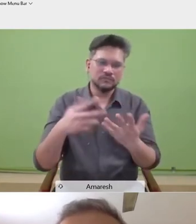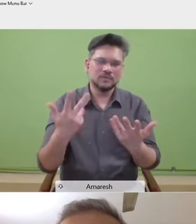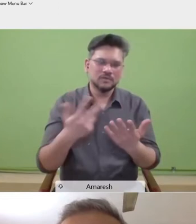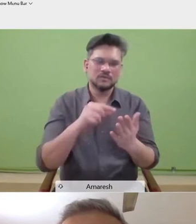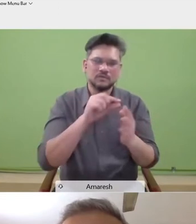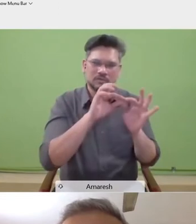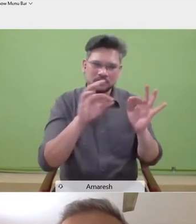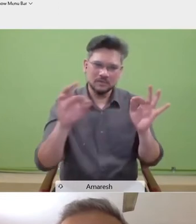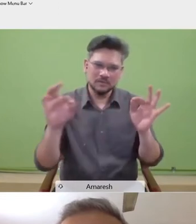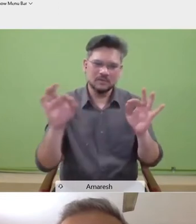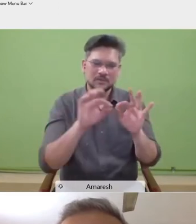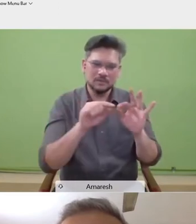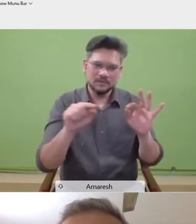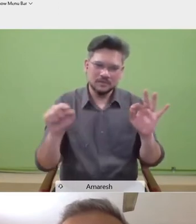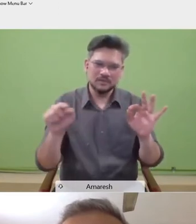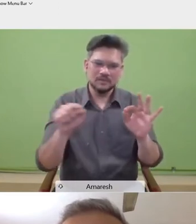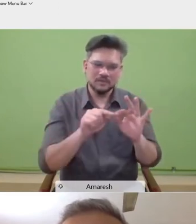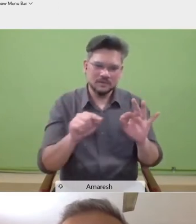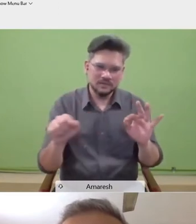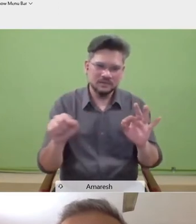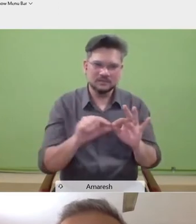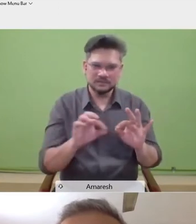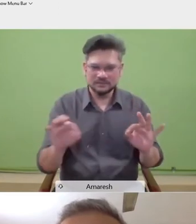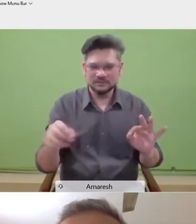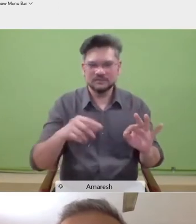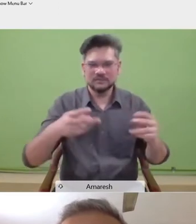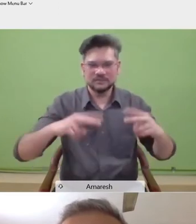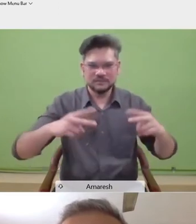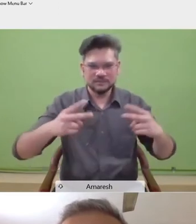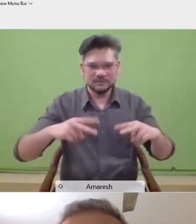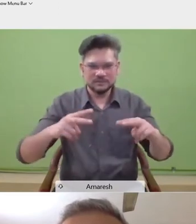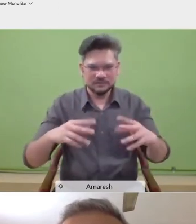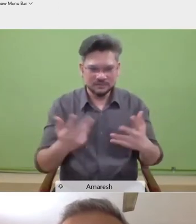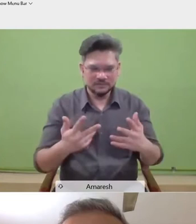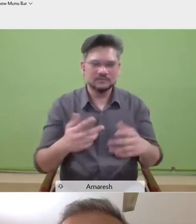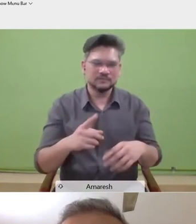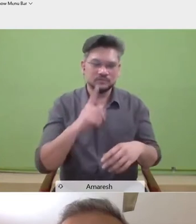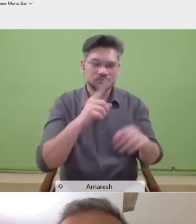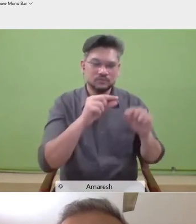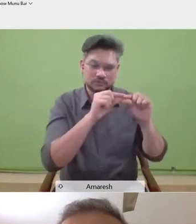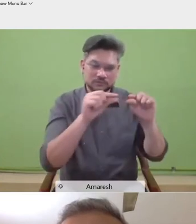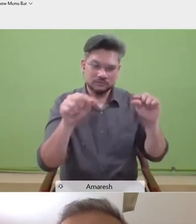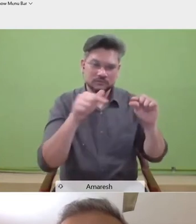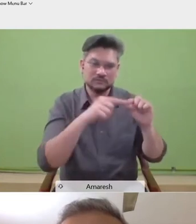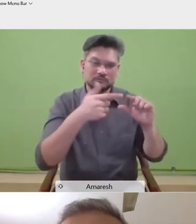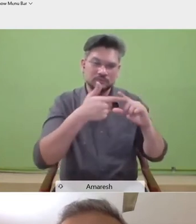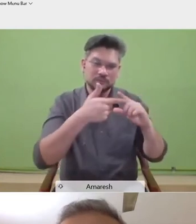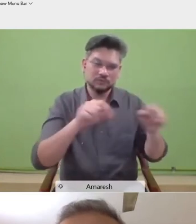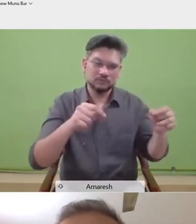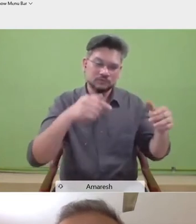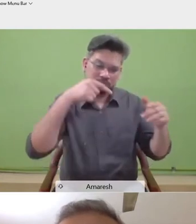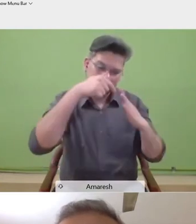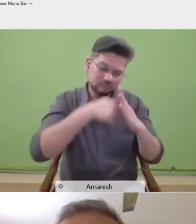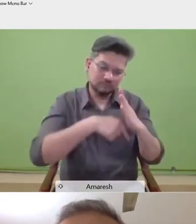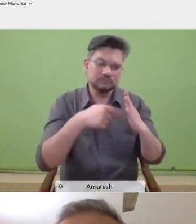sentence uh we used to even uh talk about a sentence for an hour uh i i